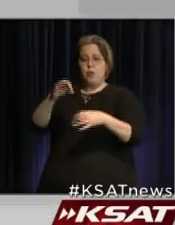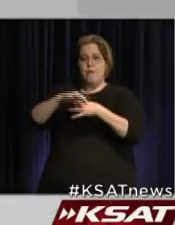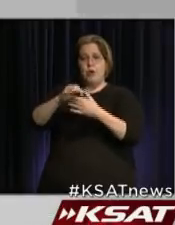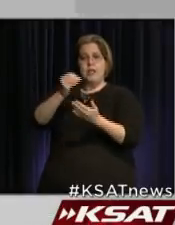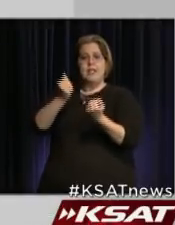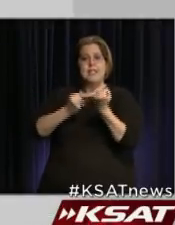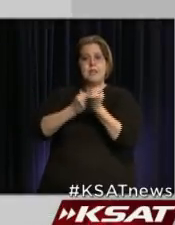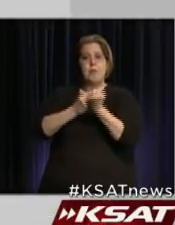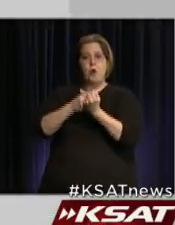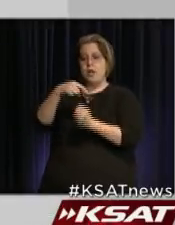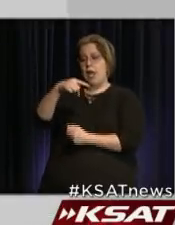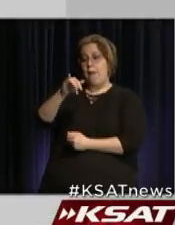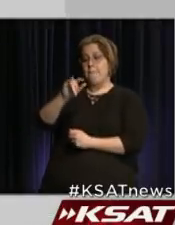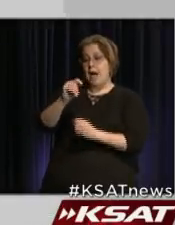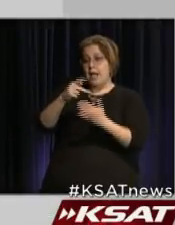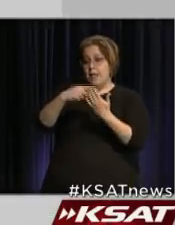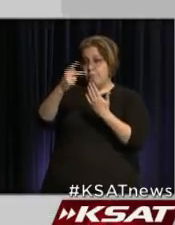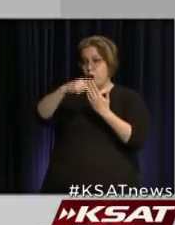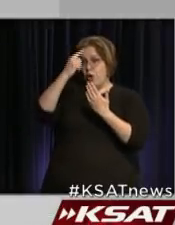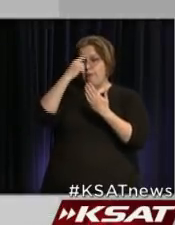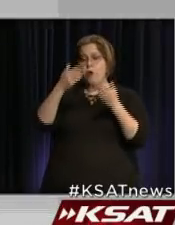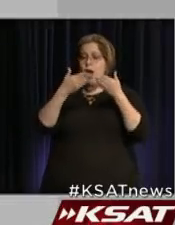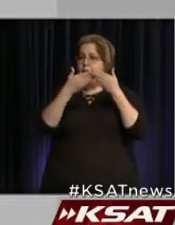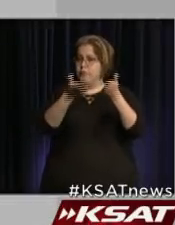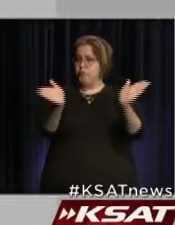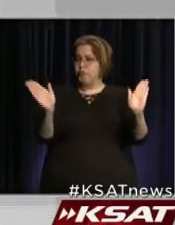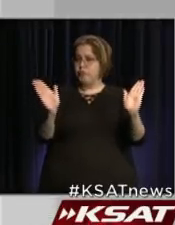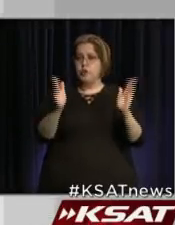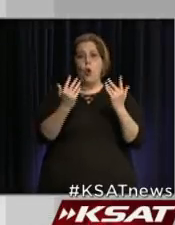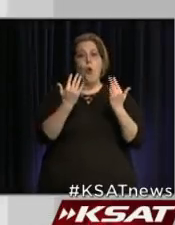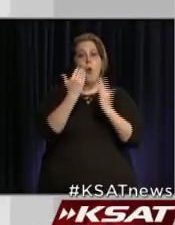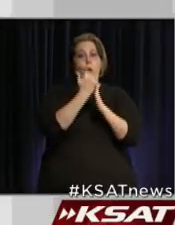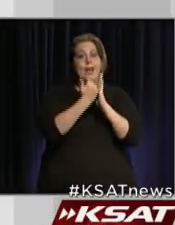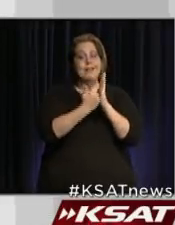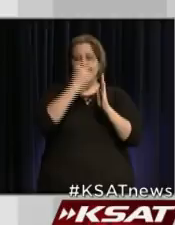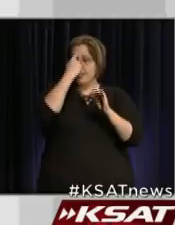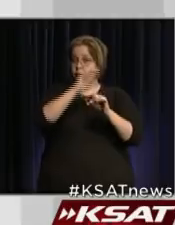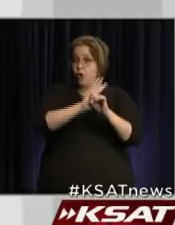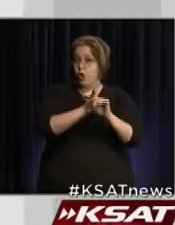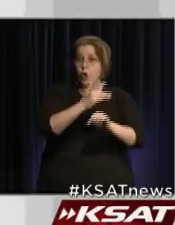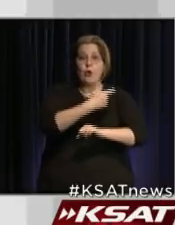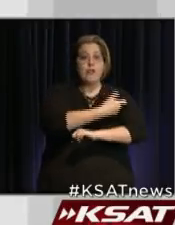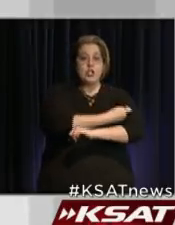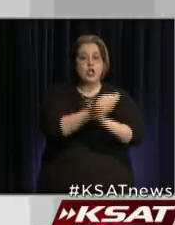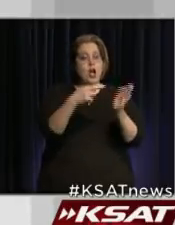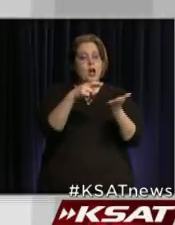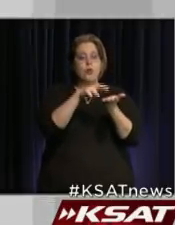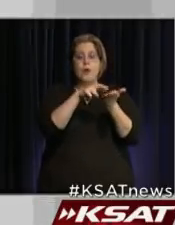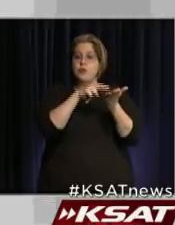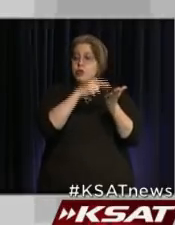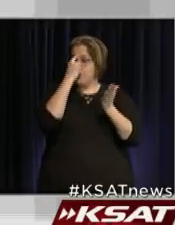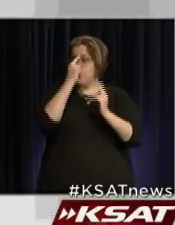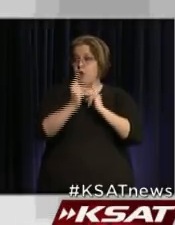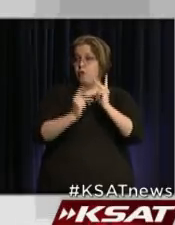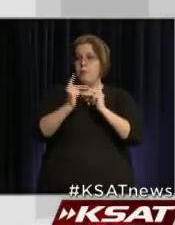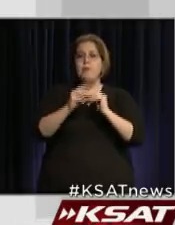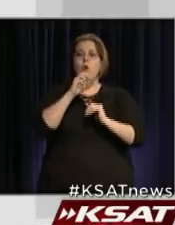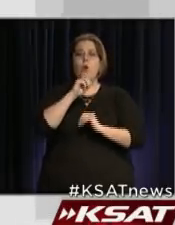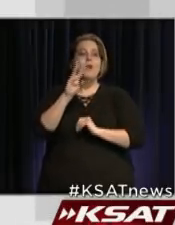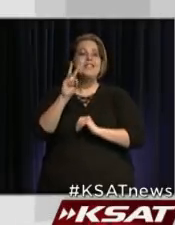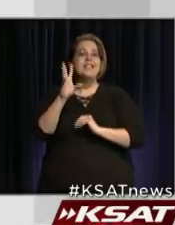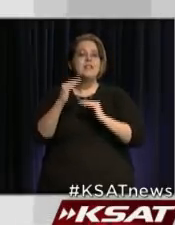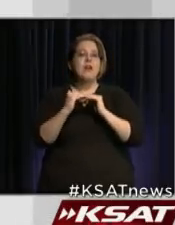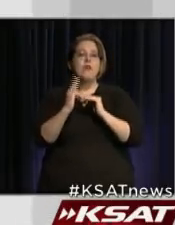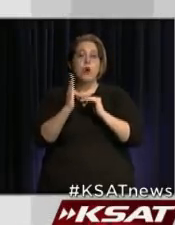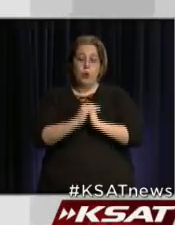establishing a pilot program for a community-wide wait list for a COVID-19 vaccination registration for individuals 65 or